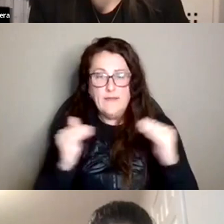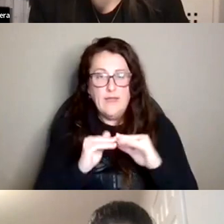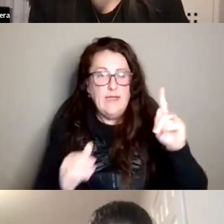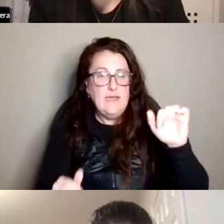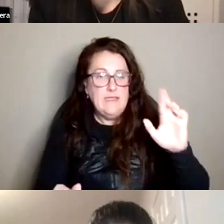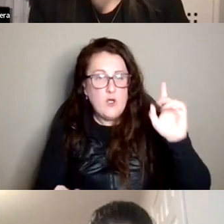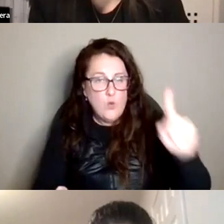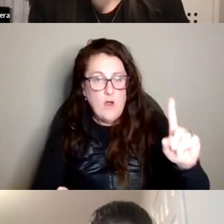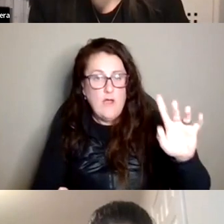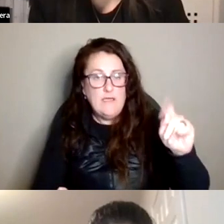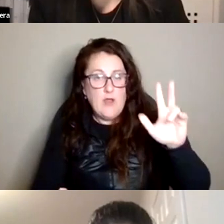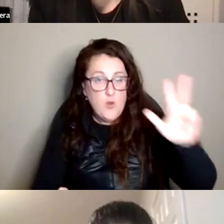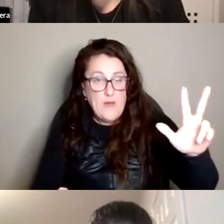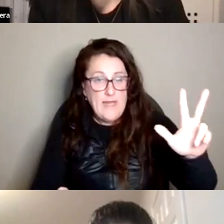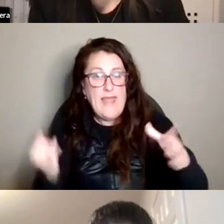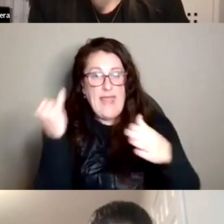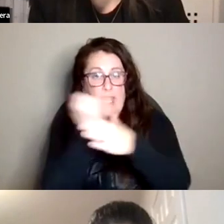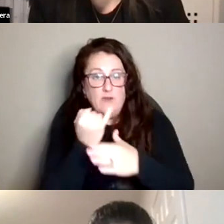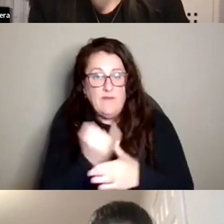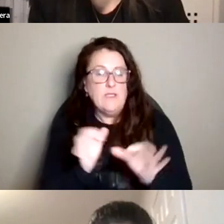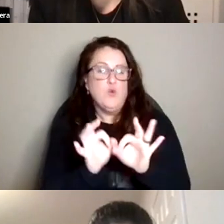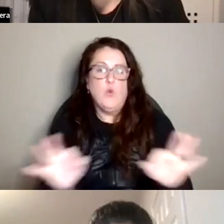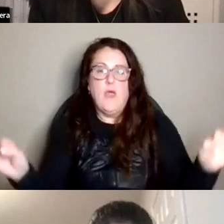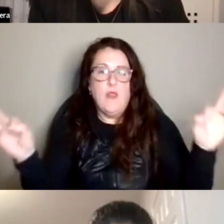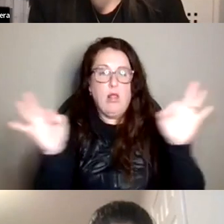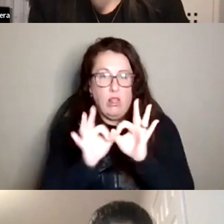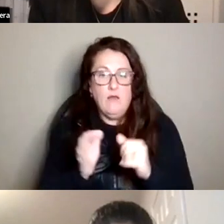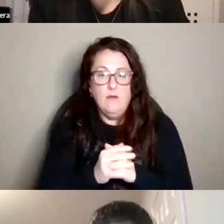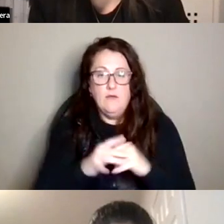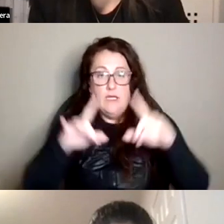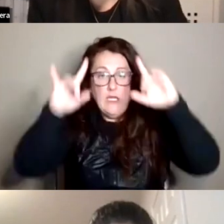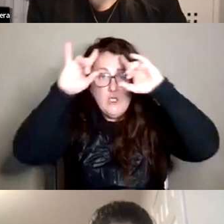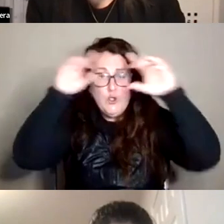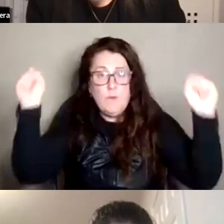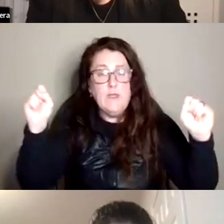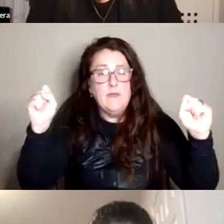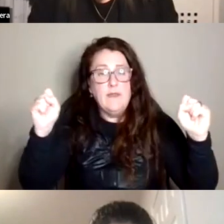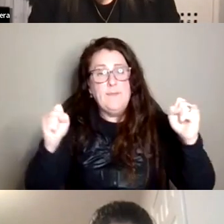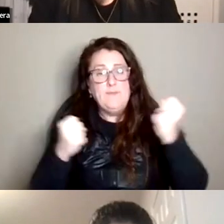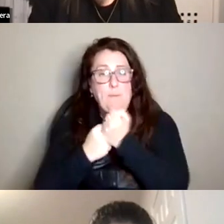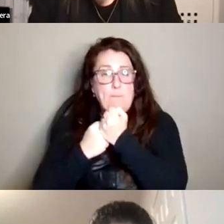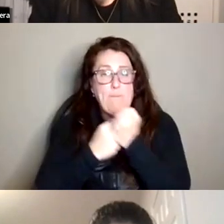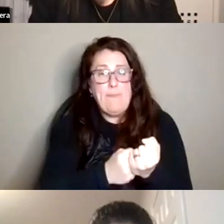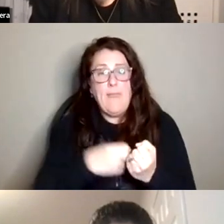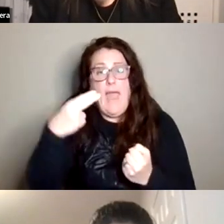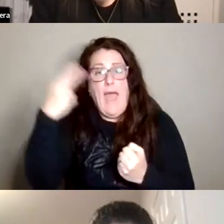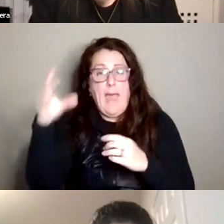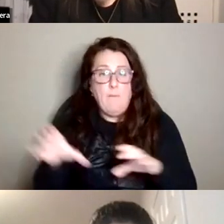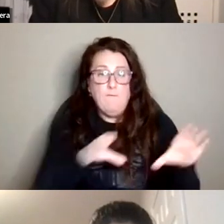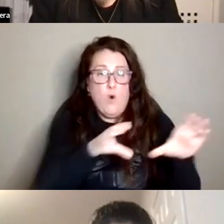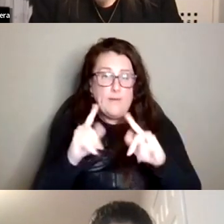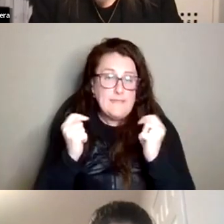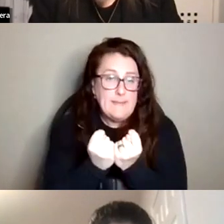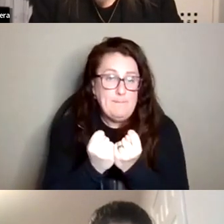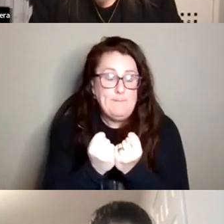and tier three interventions is critical. The superintendent needs to be able to leverage a high performing team.